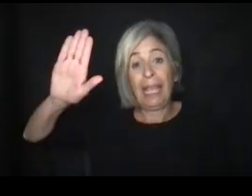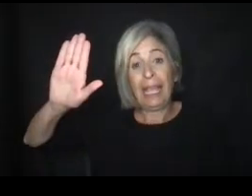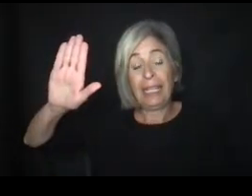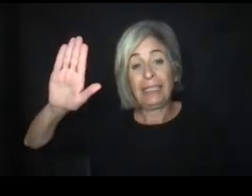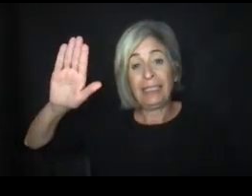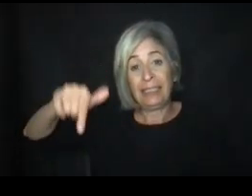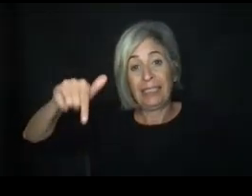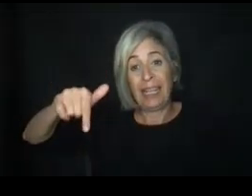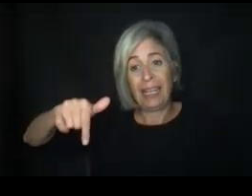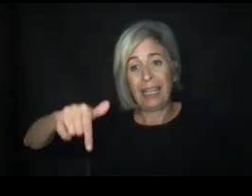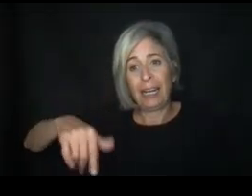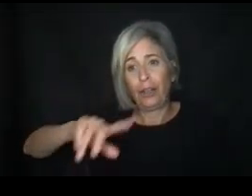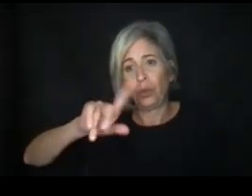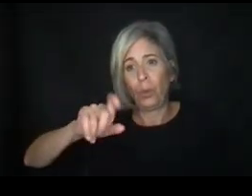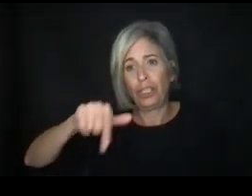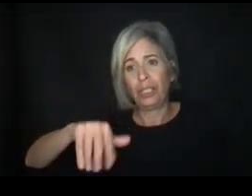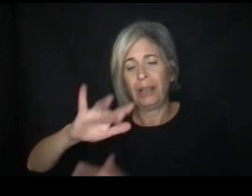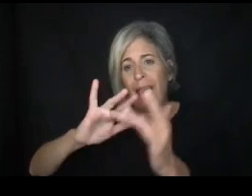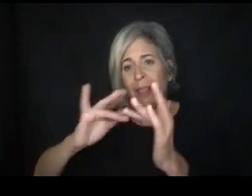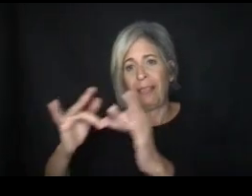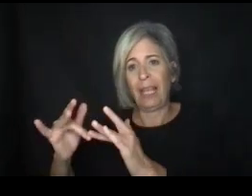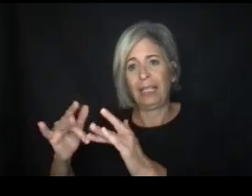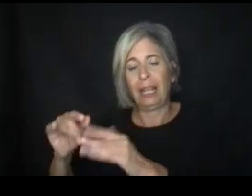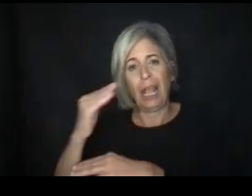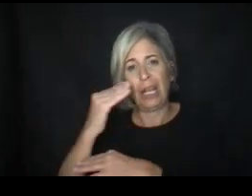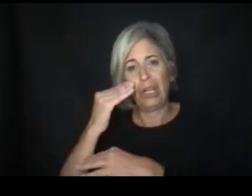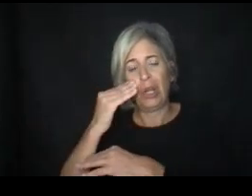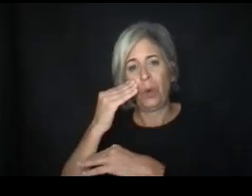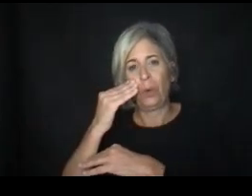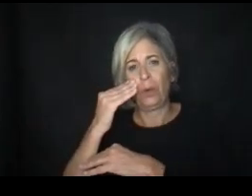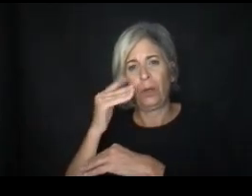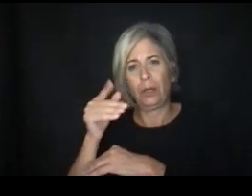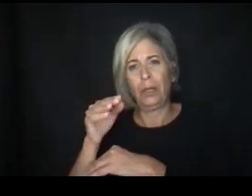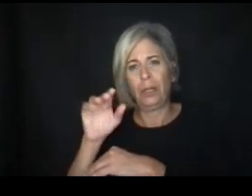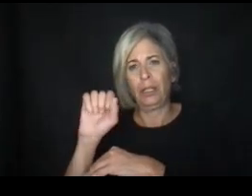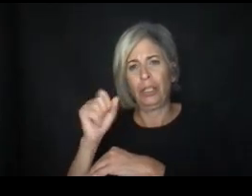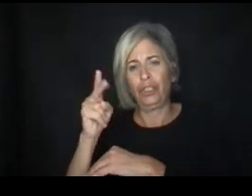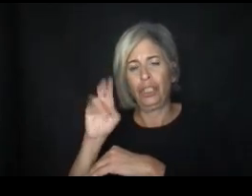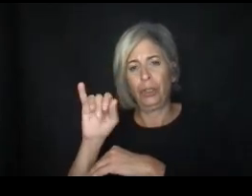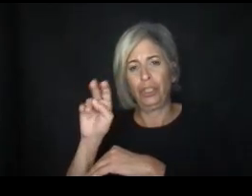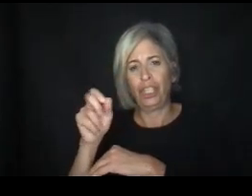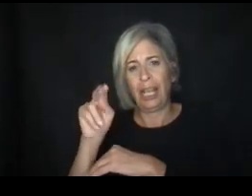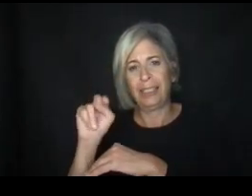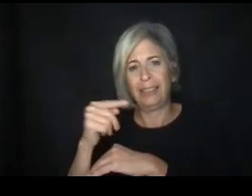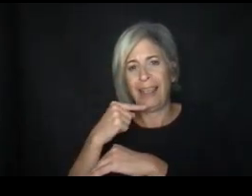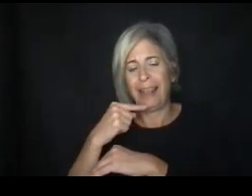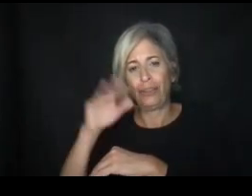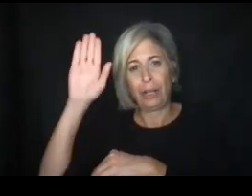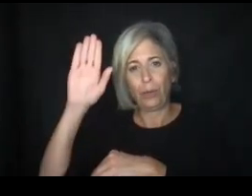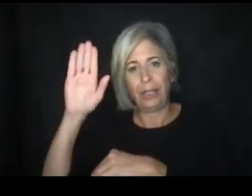additional questions here online. I know Miss Sherry Johnson had her hands raised, and I'm going to go ahead and